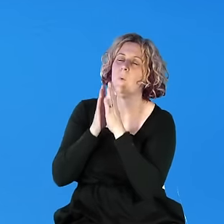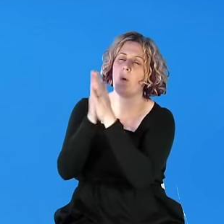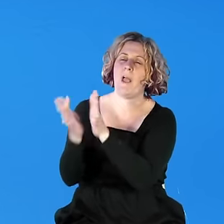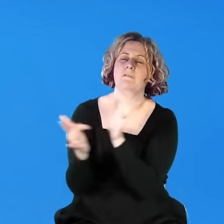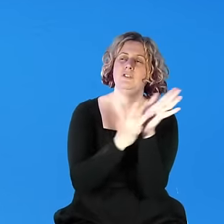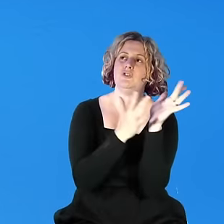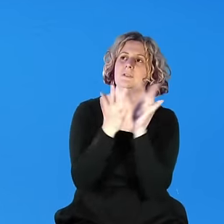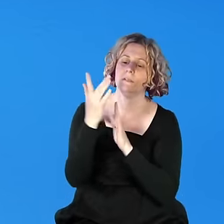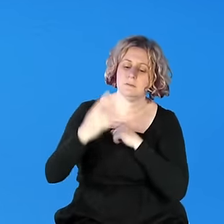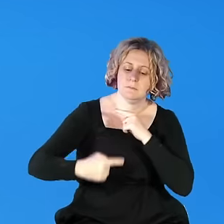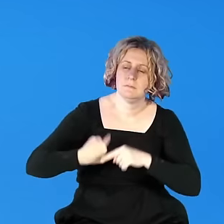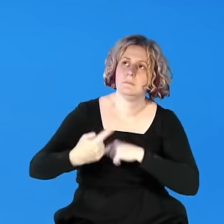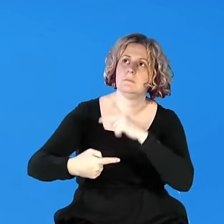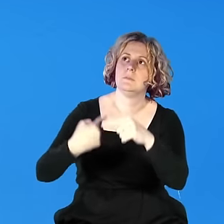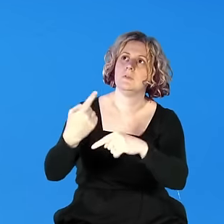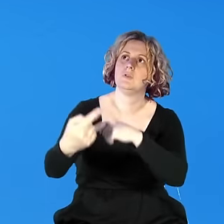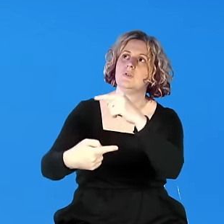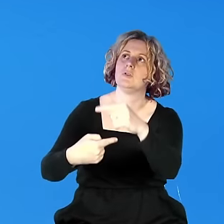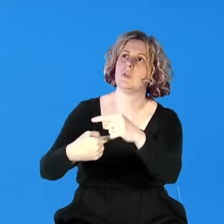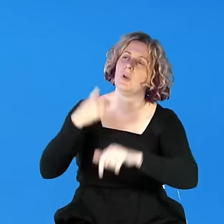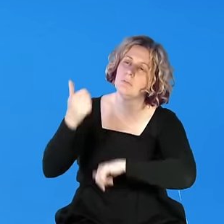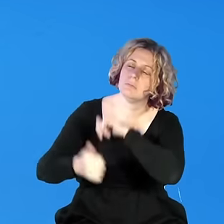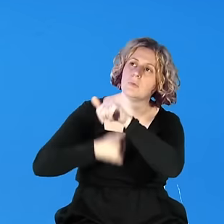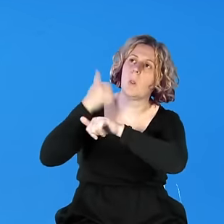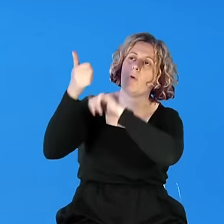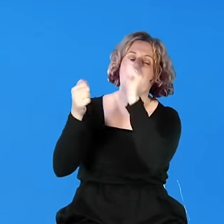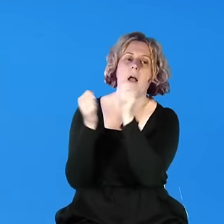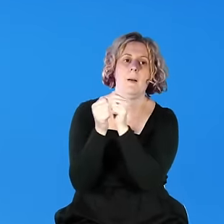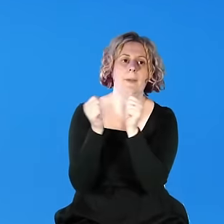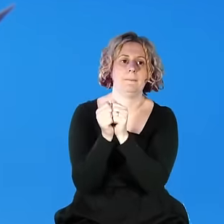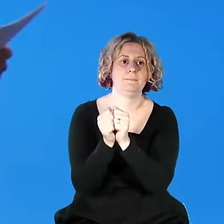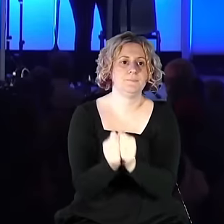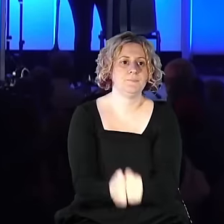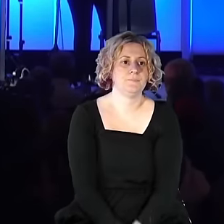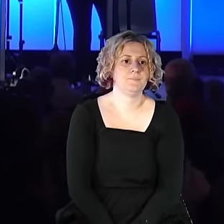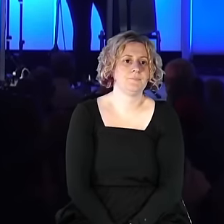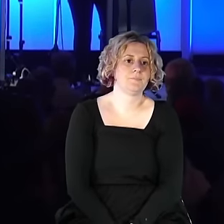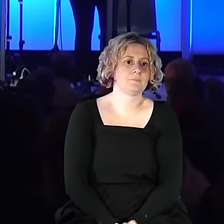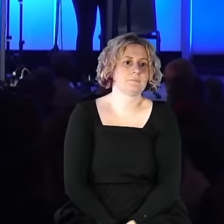glory. Amen. Amen.